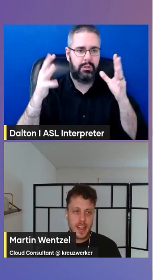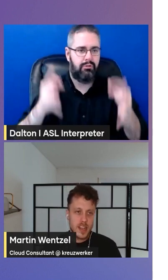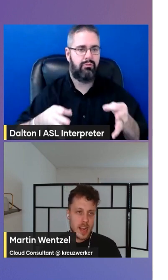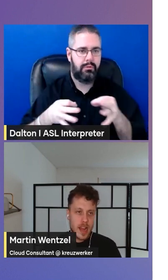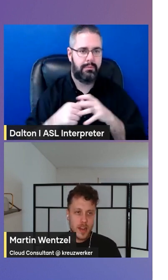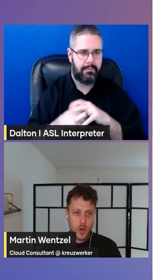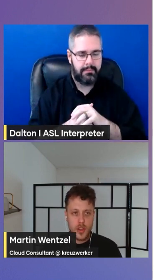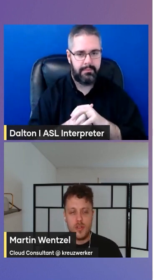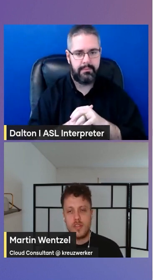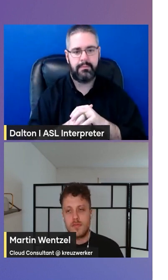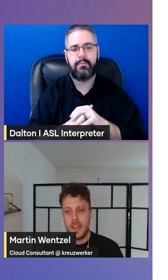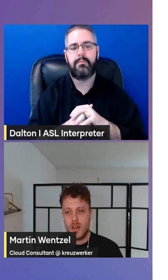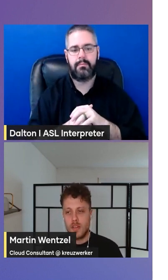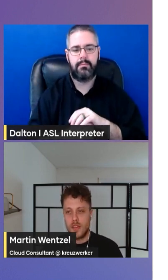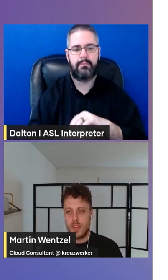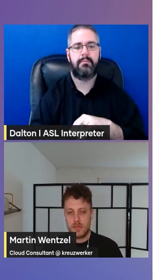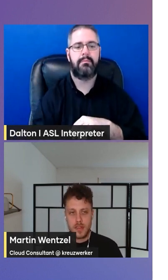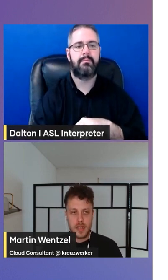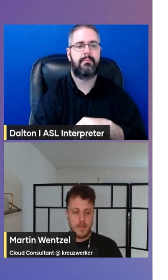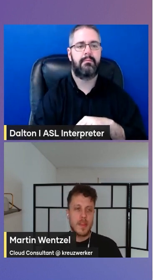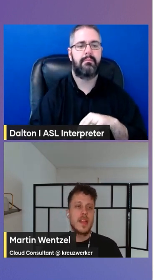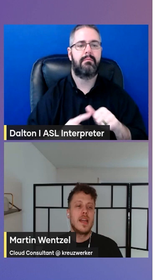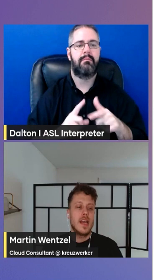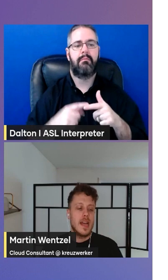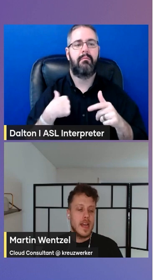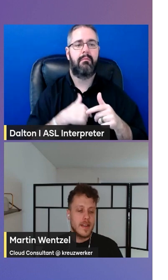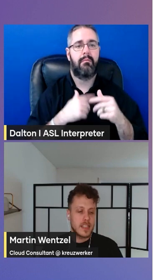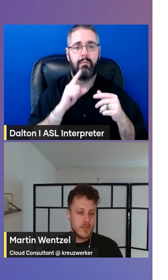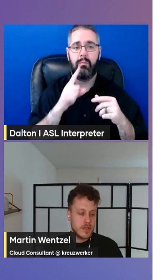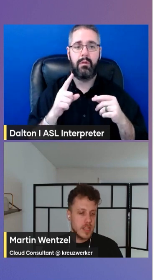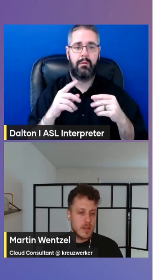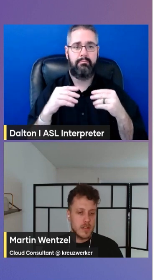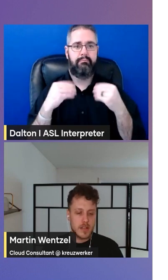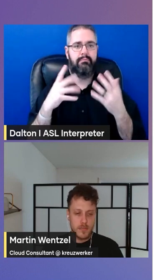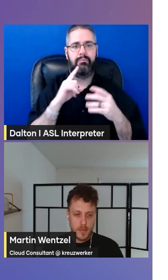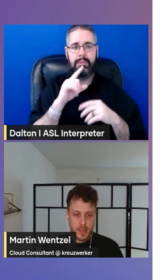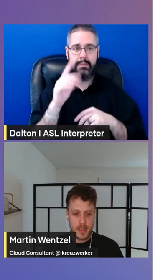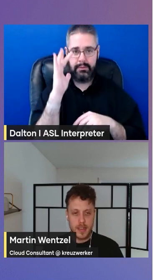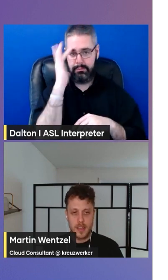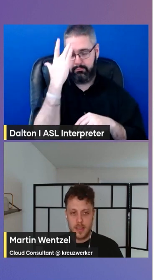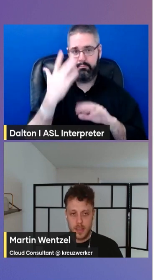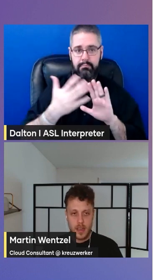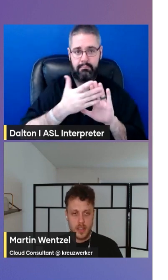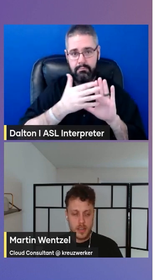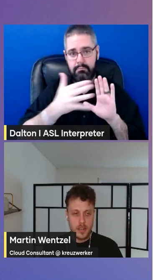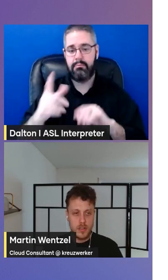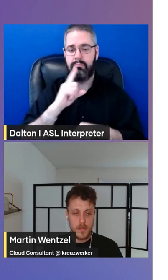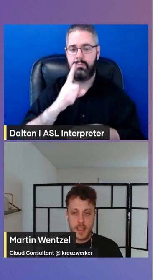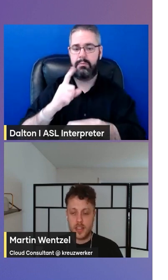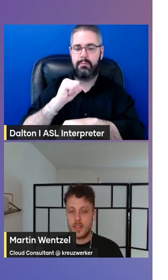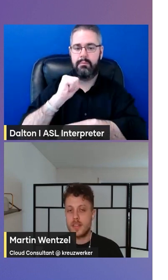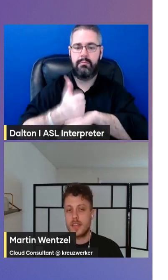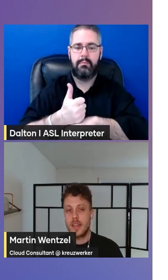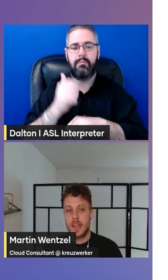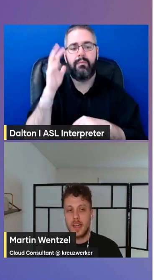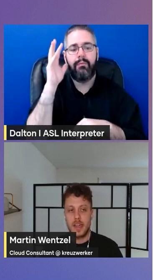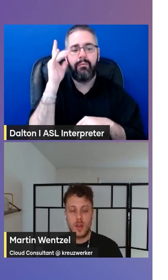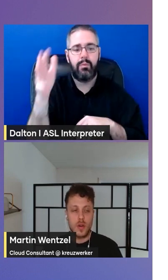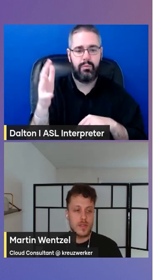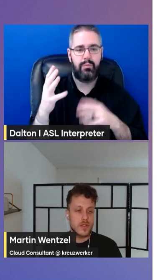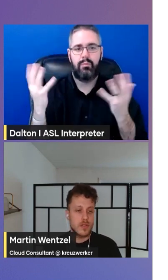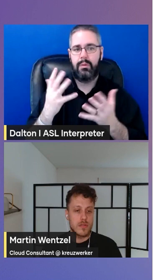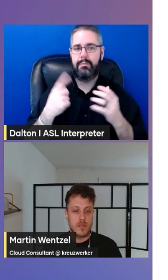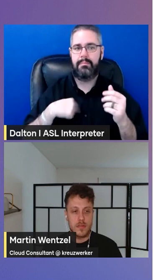That can annoy you really on the long run, and it's mostly about implementing new features